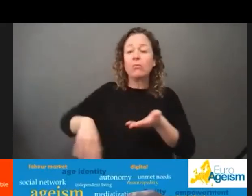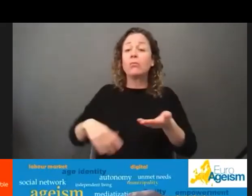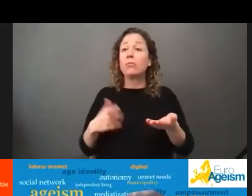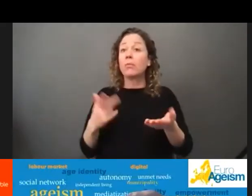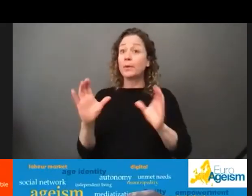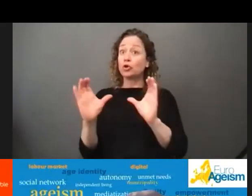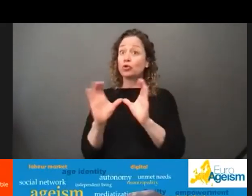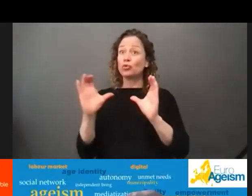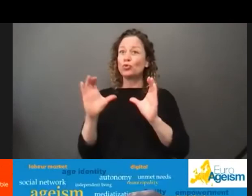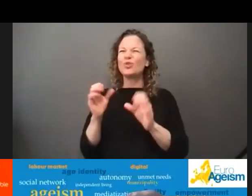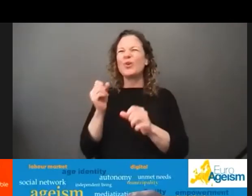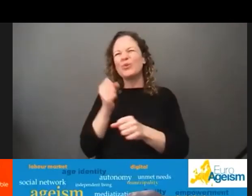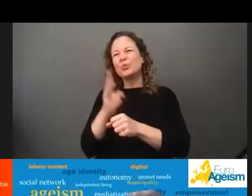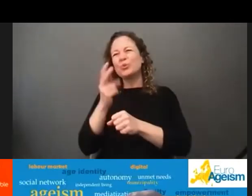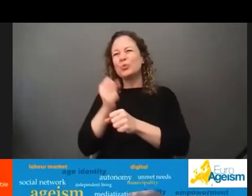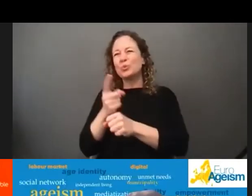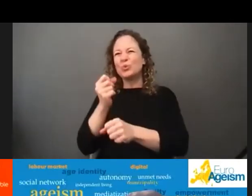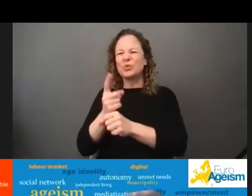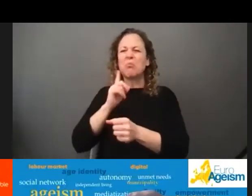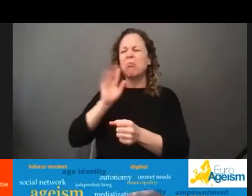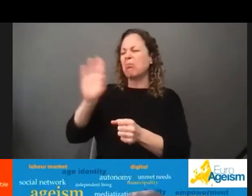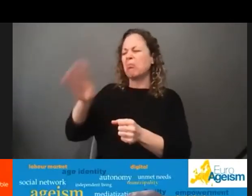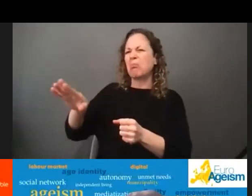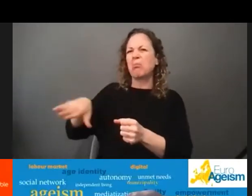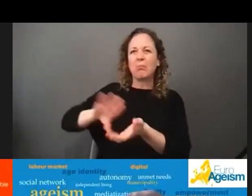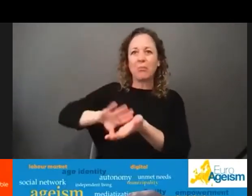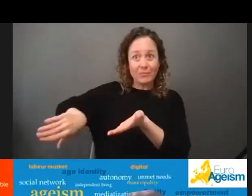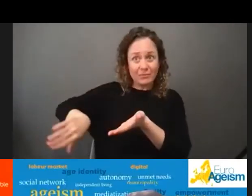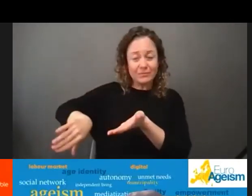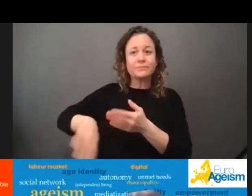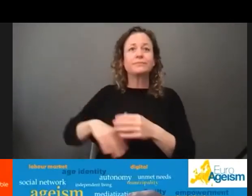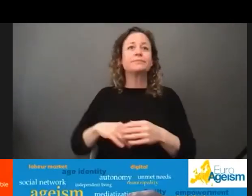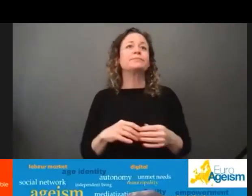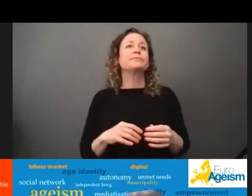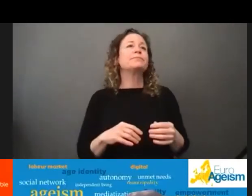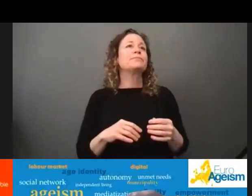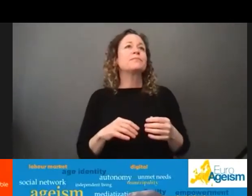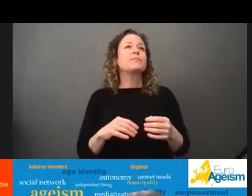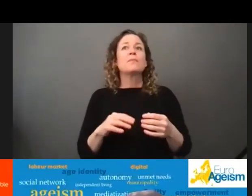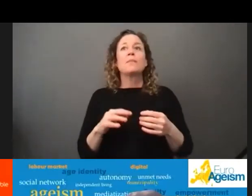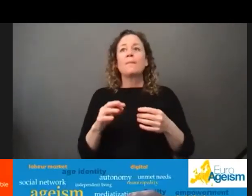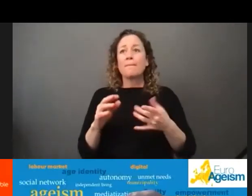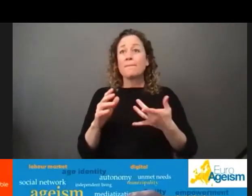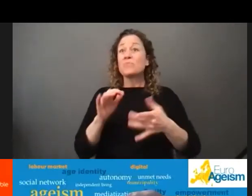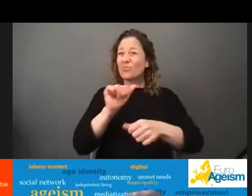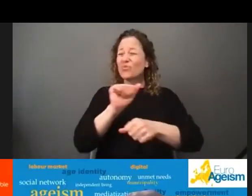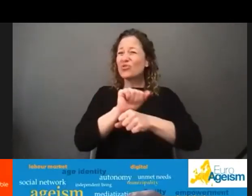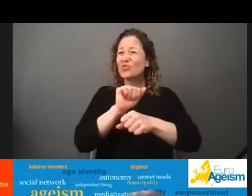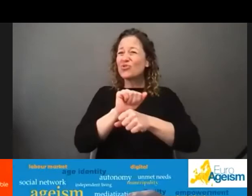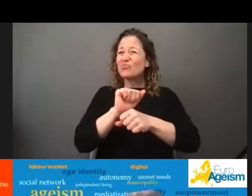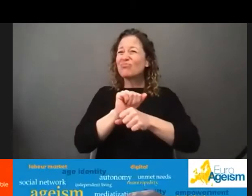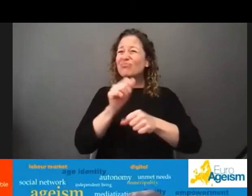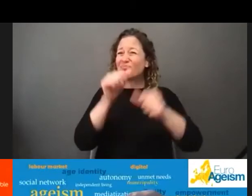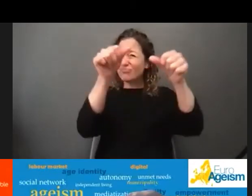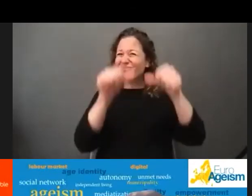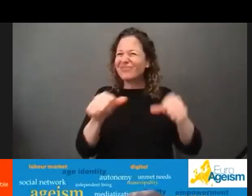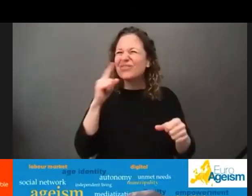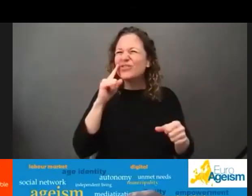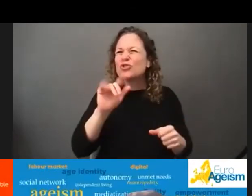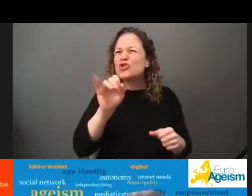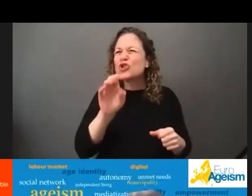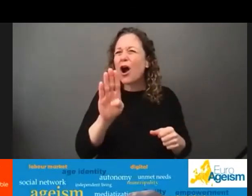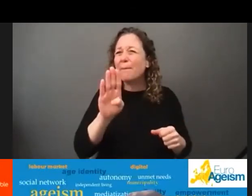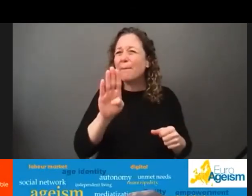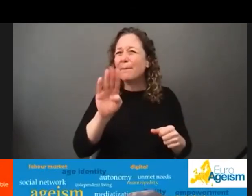match jobs, even though I talked a bit about earlier about the National Job Bank, more work need to be done in terms of matching